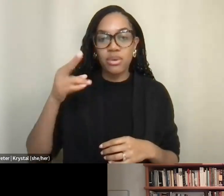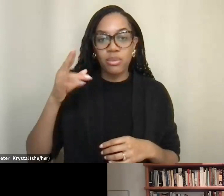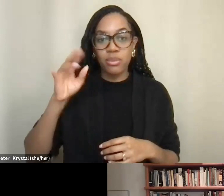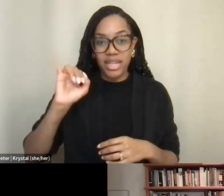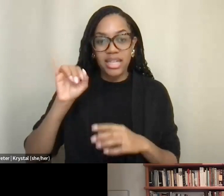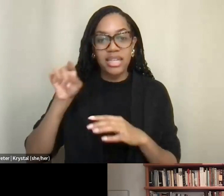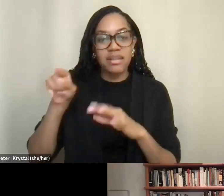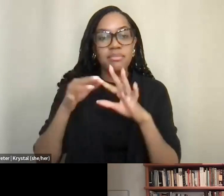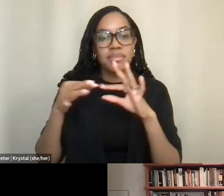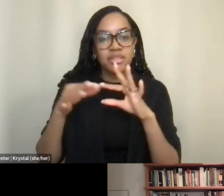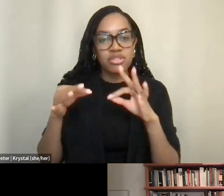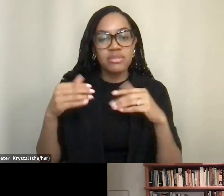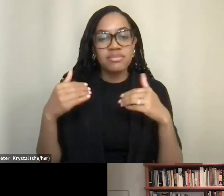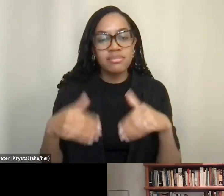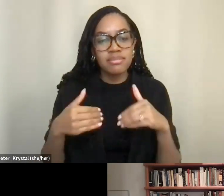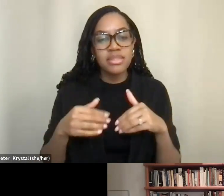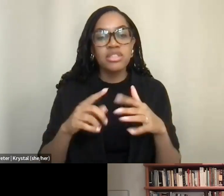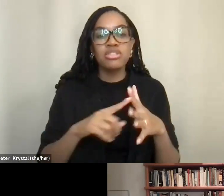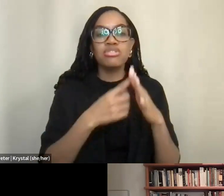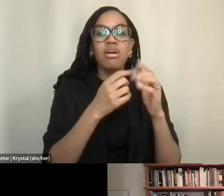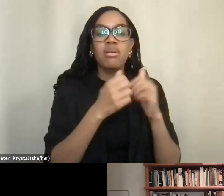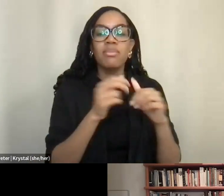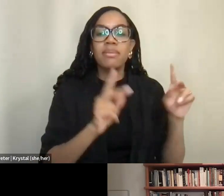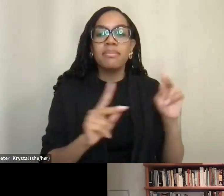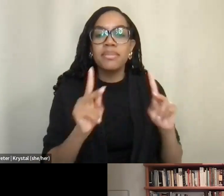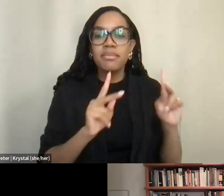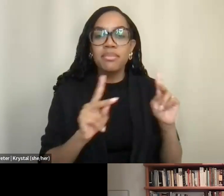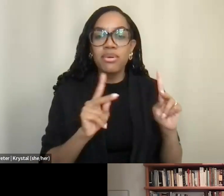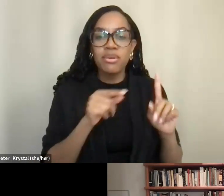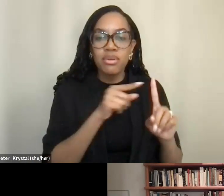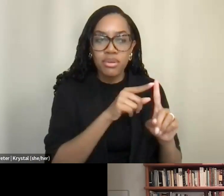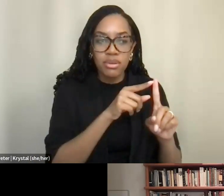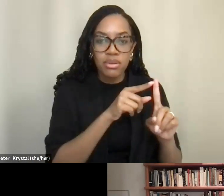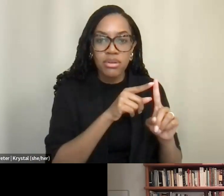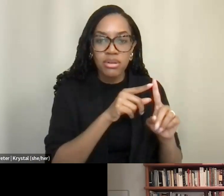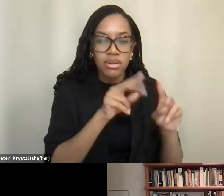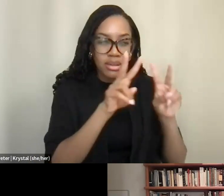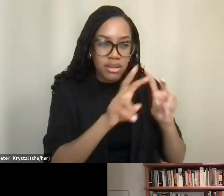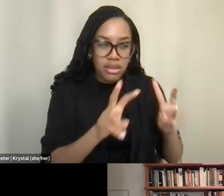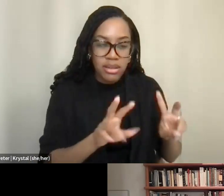they experience, and the deficits in basic